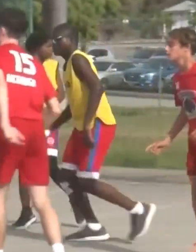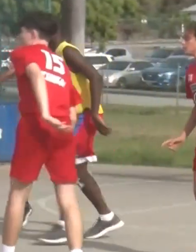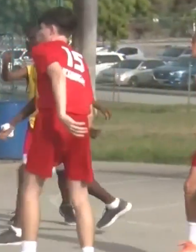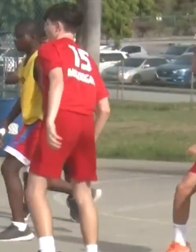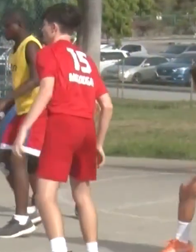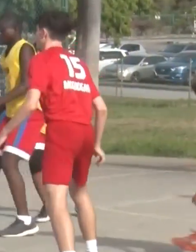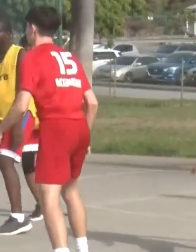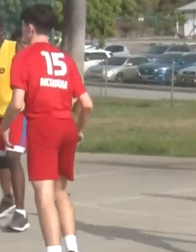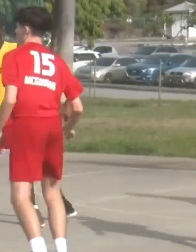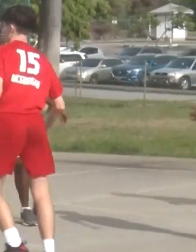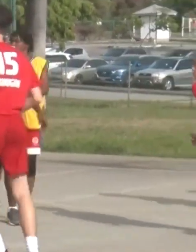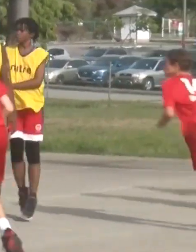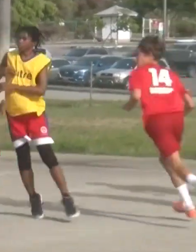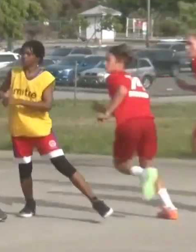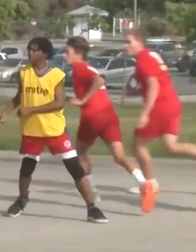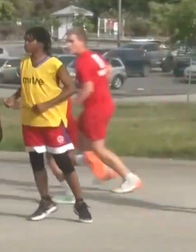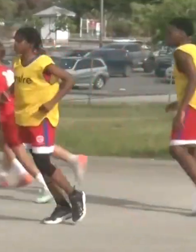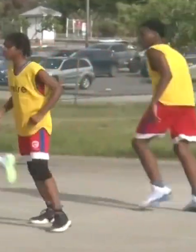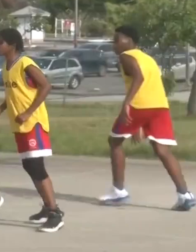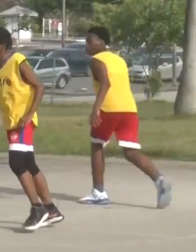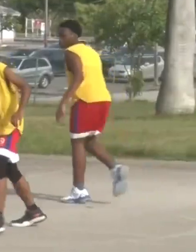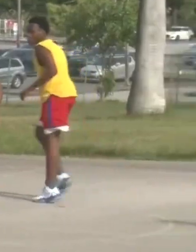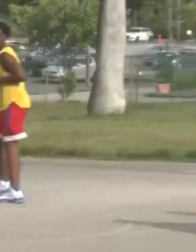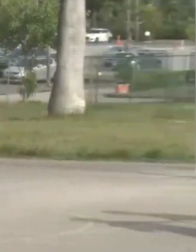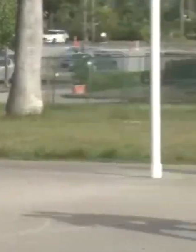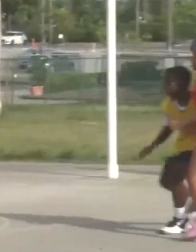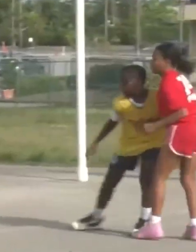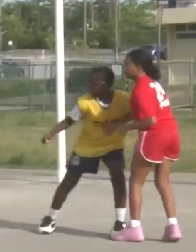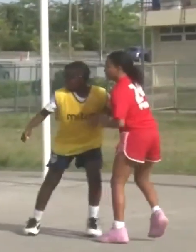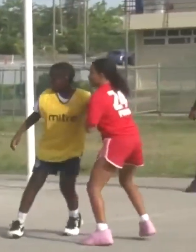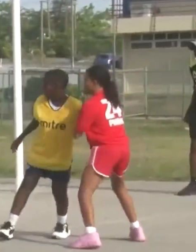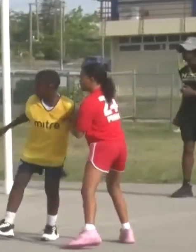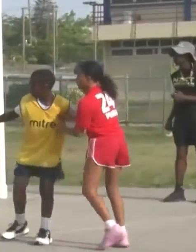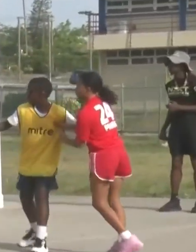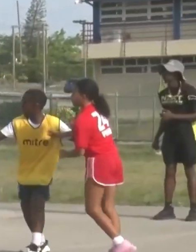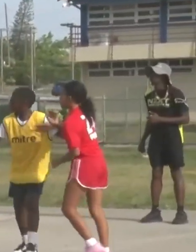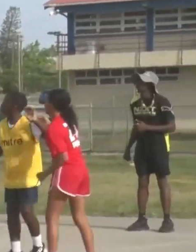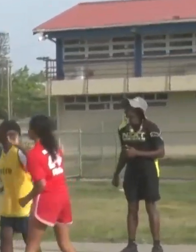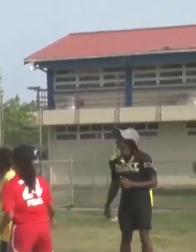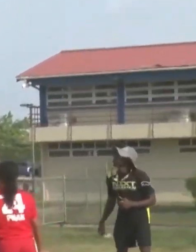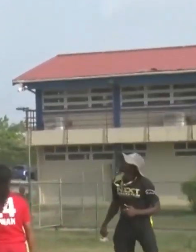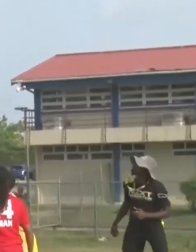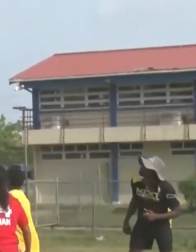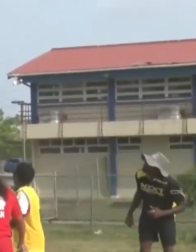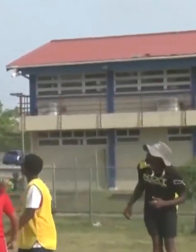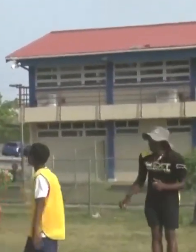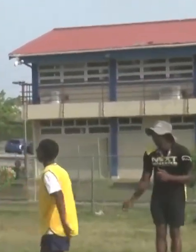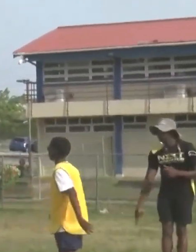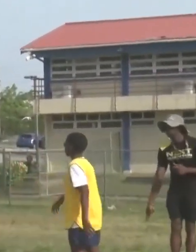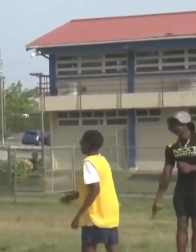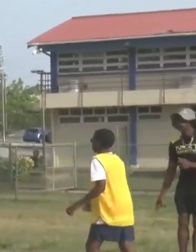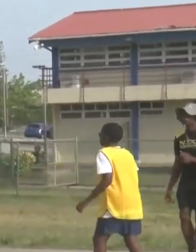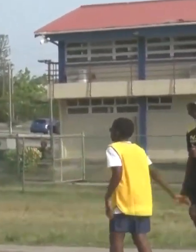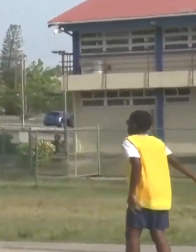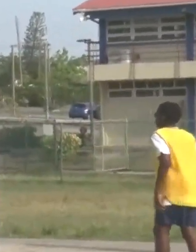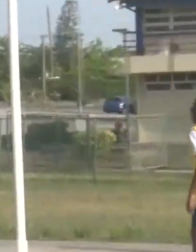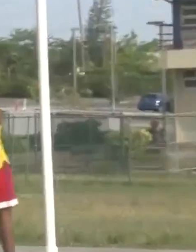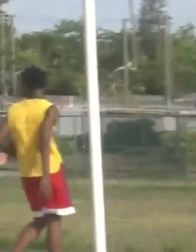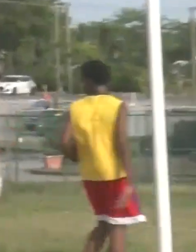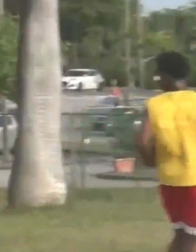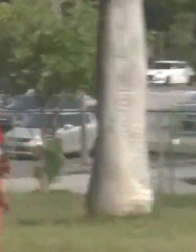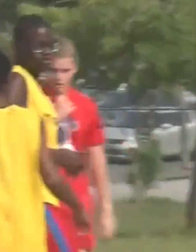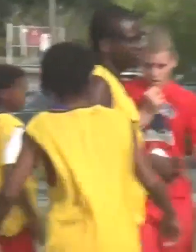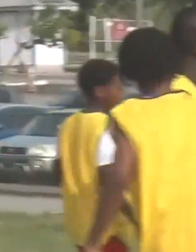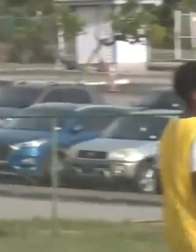for Providence. Jaw-dropping dribbling skills by Owen Buchanan. And how about the bucket? That's marvelous. So nice. Let's look